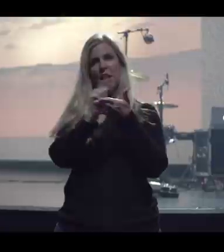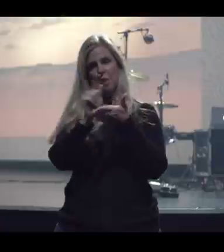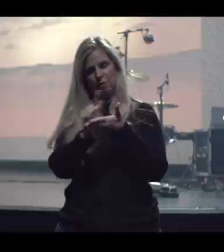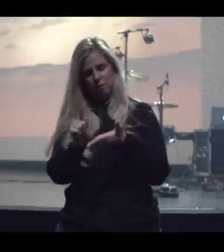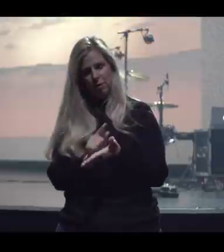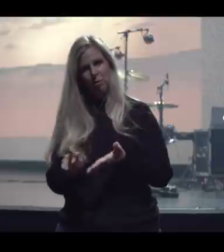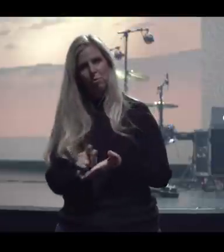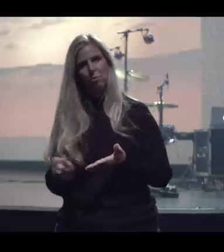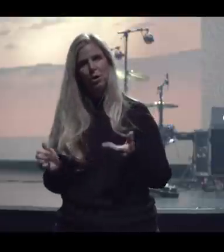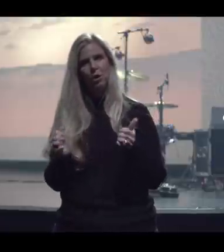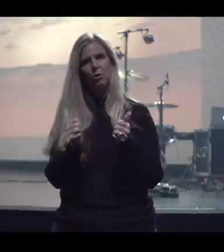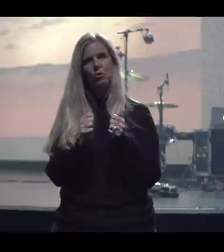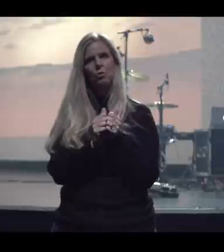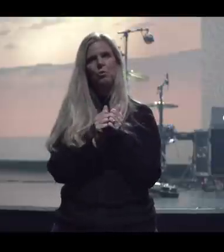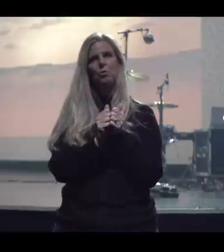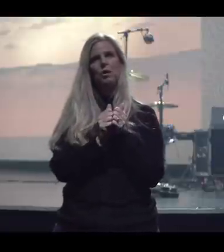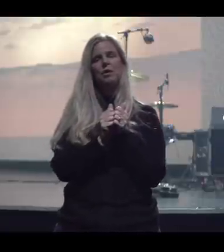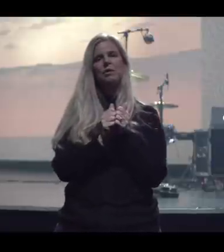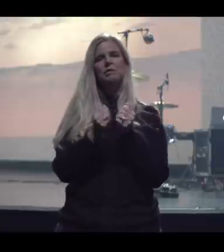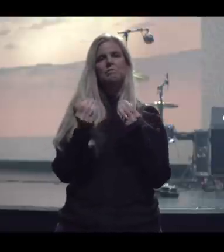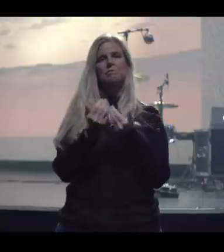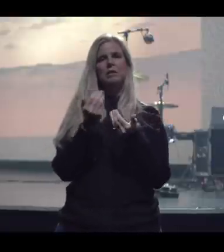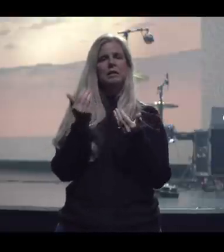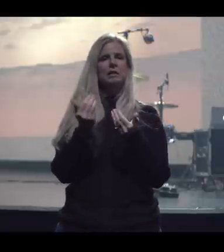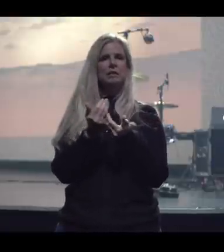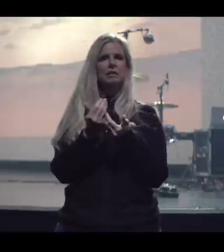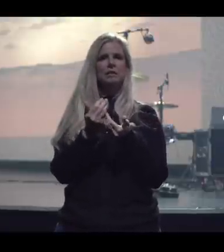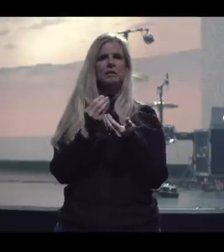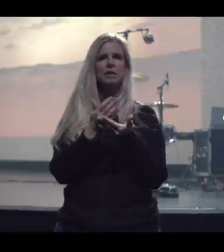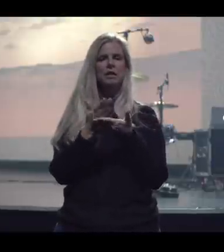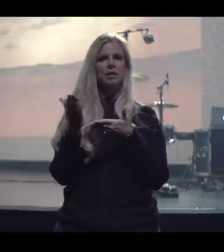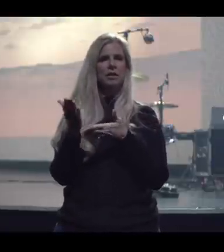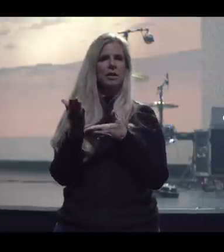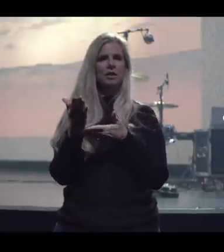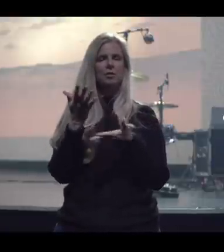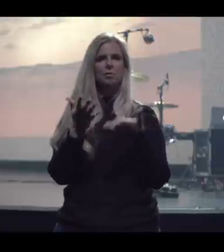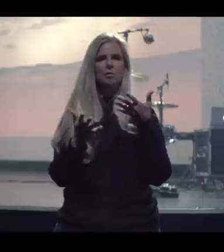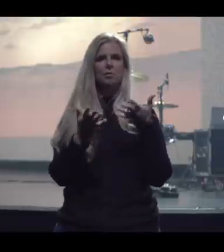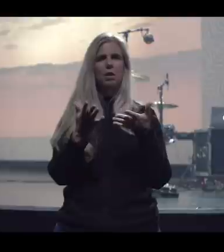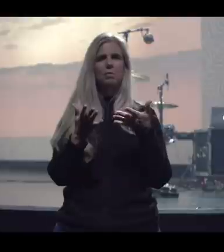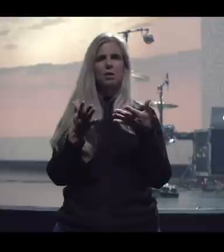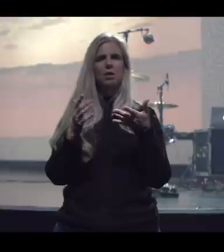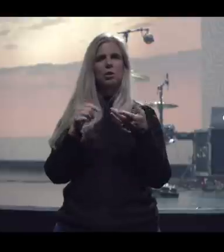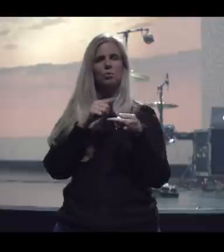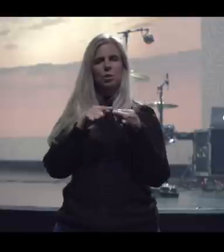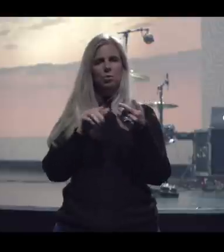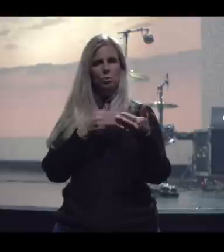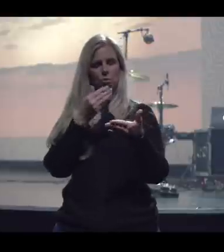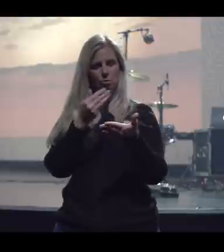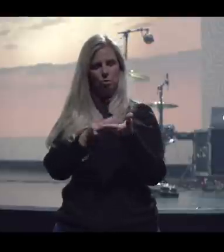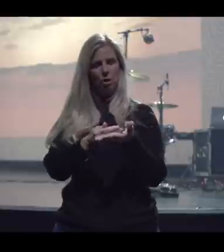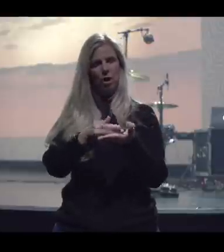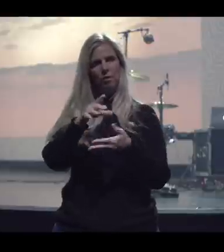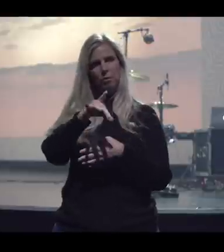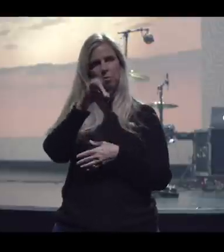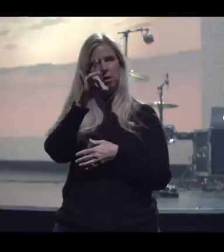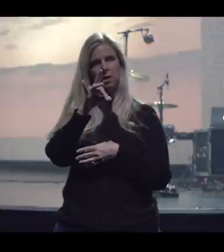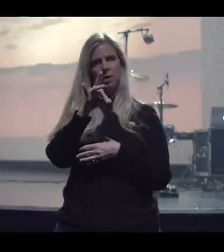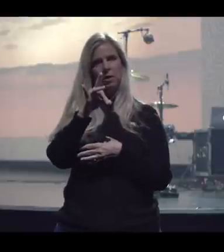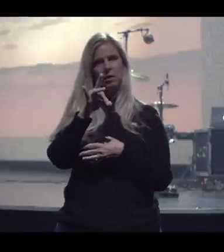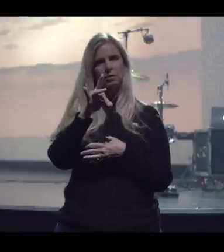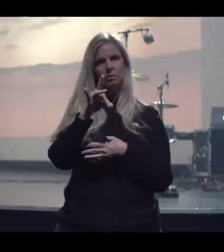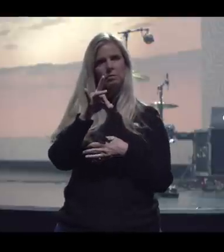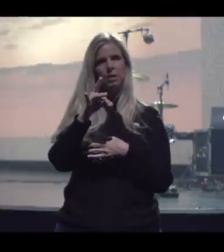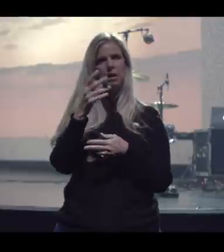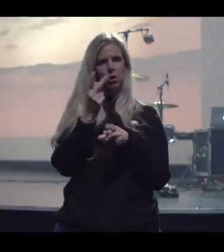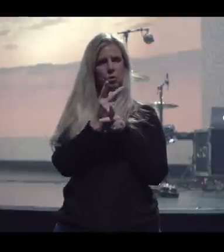elements. As you came in the room, you might have picked one of these up. If you didn't get one, I want you to hold these.